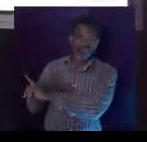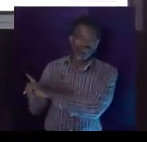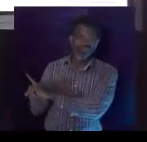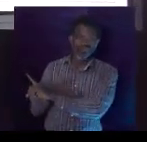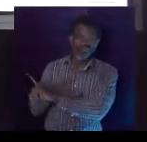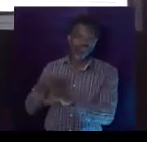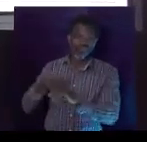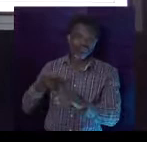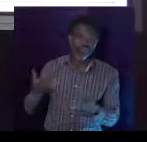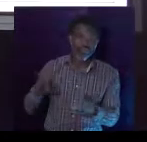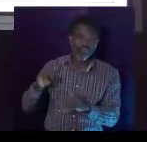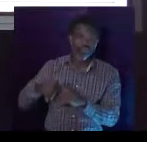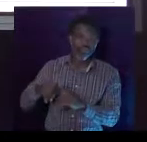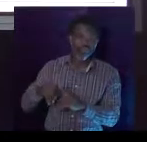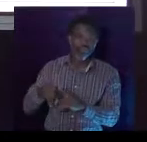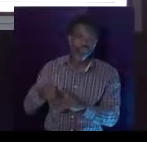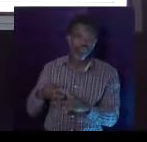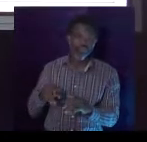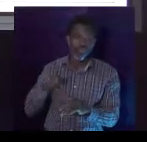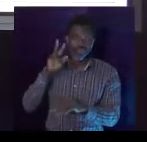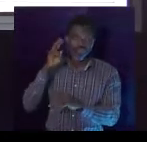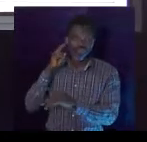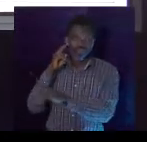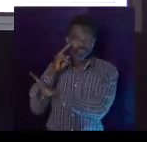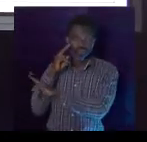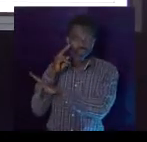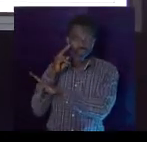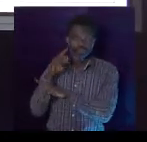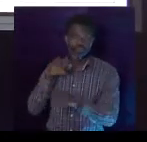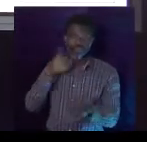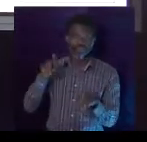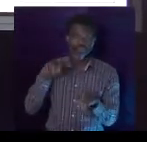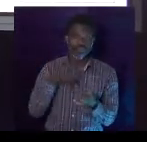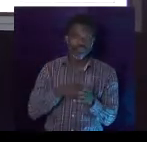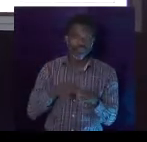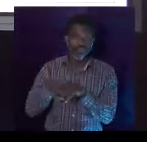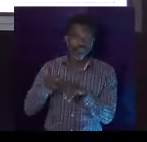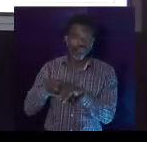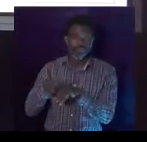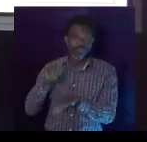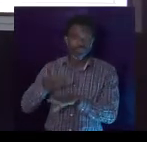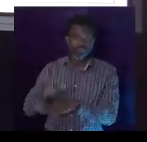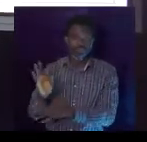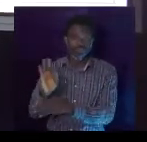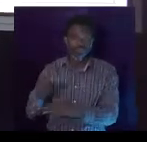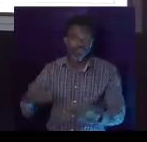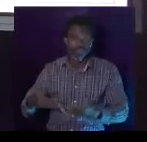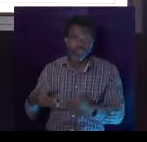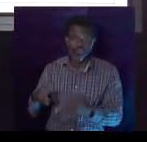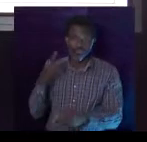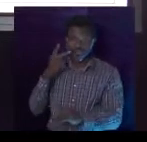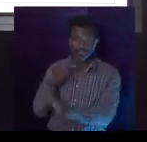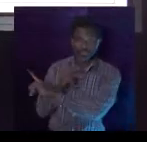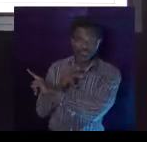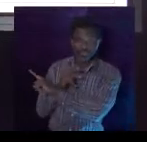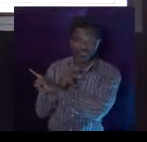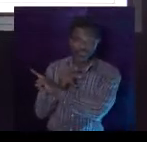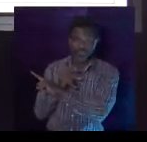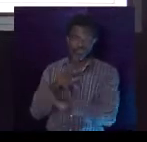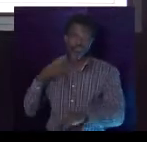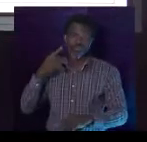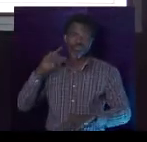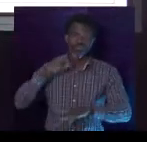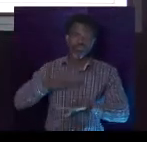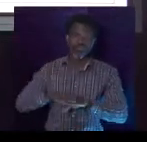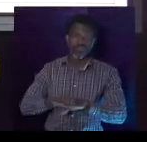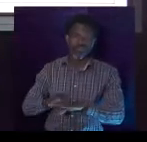just 100 units. Is it the same on the Fahrenheit scale? Let's see. On the Fahrenheit